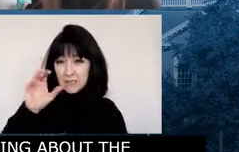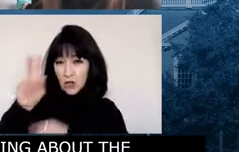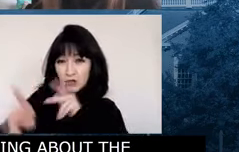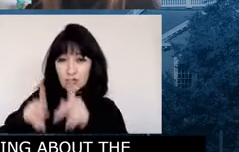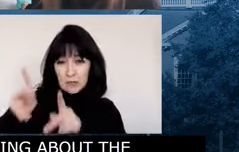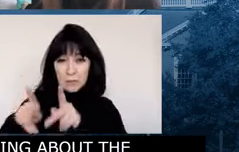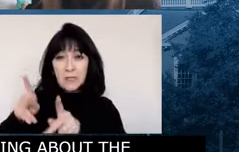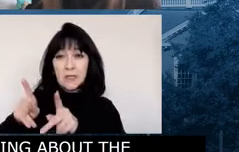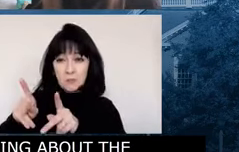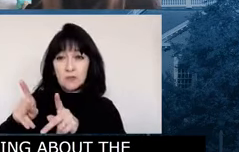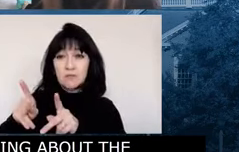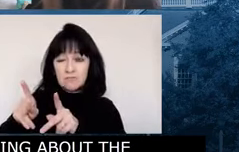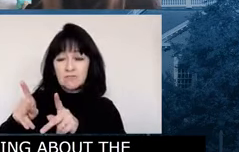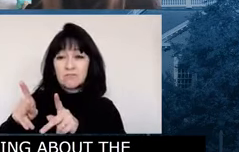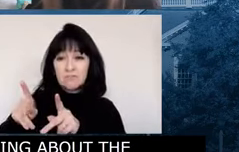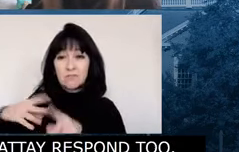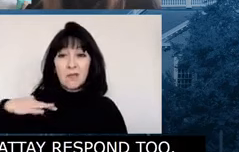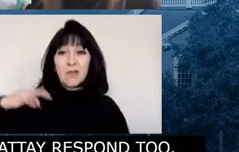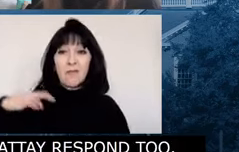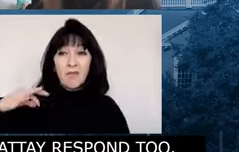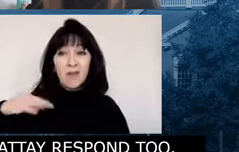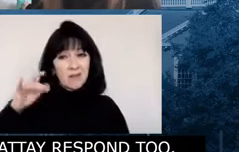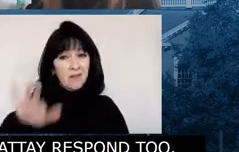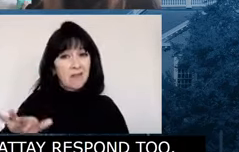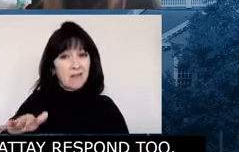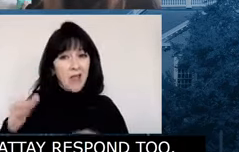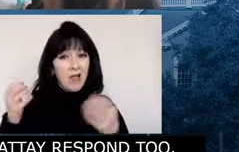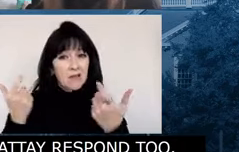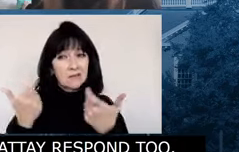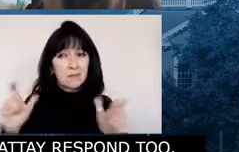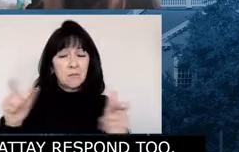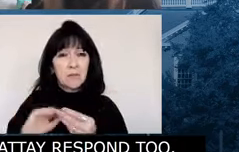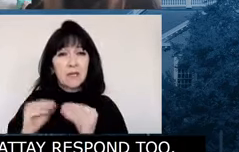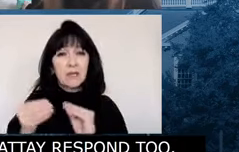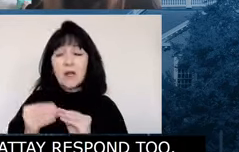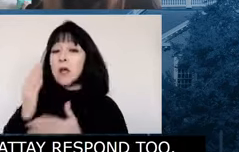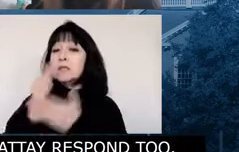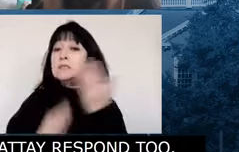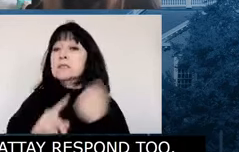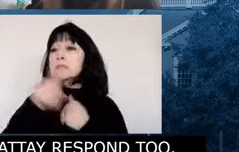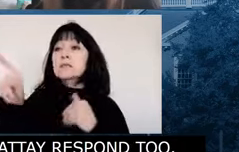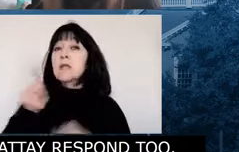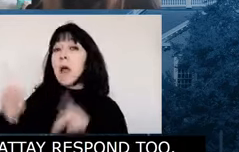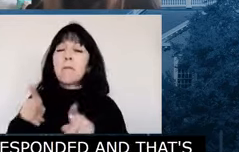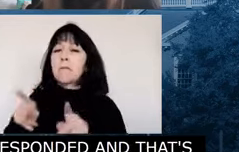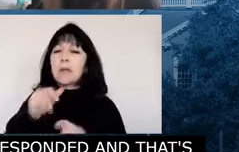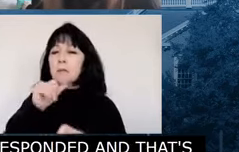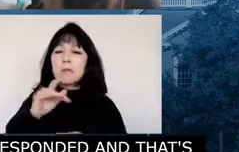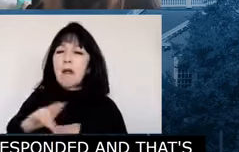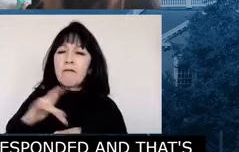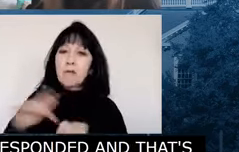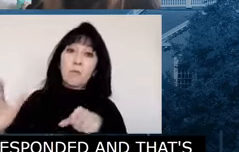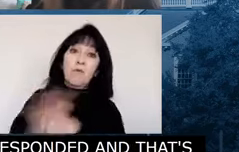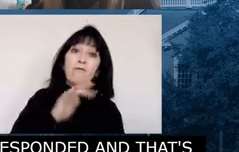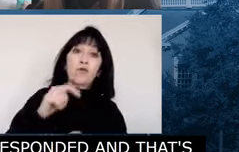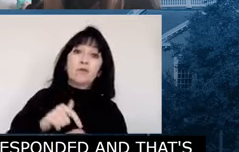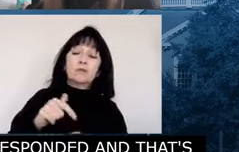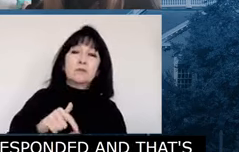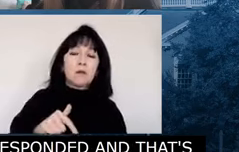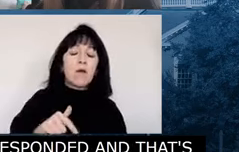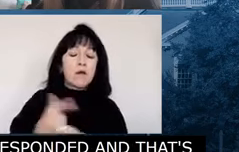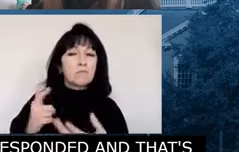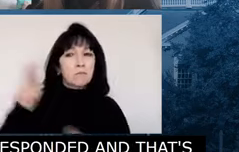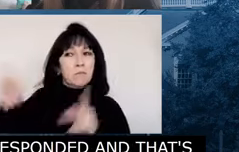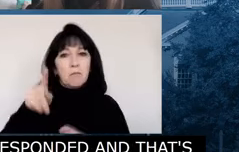number by any calculation, and some couldn't work full time, but just the idea of, I want to help. I've got some experience. I want to